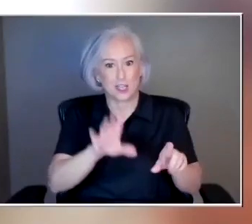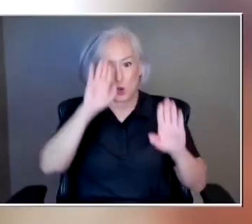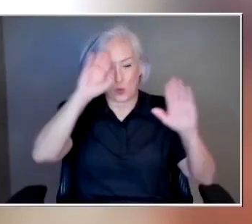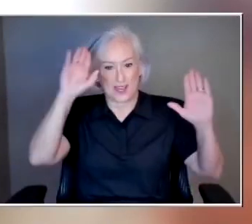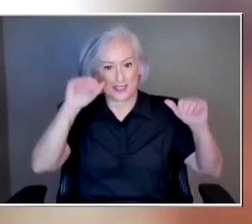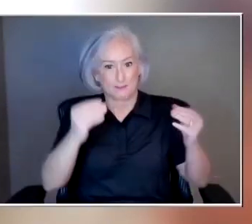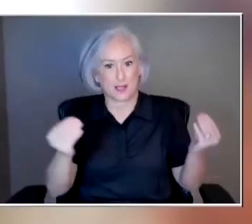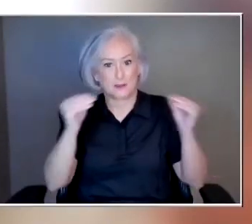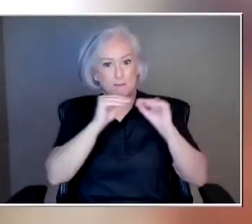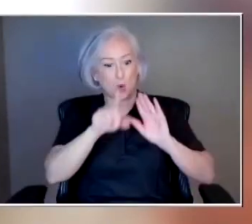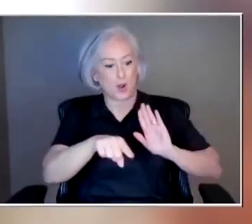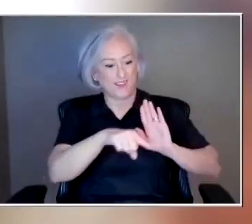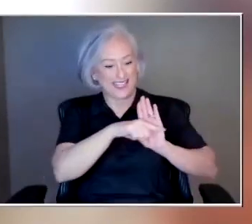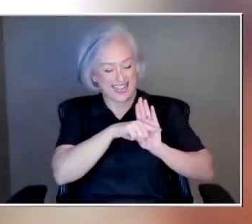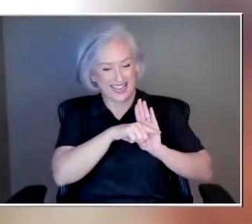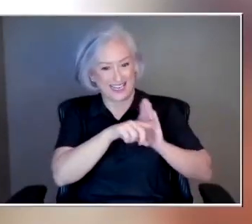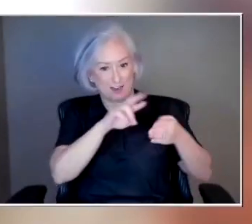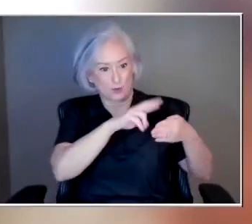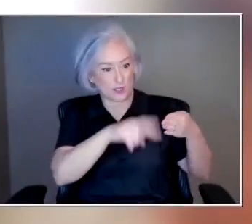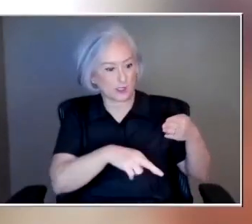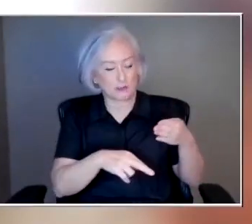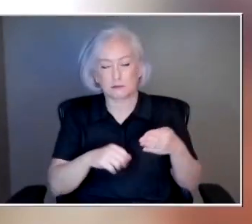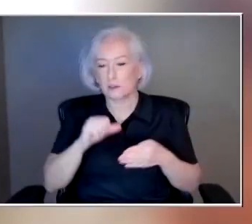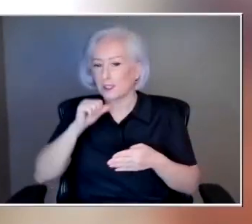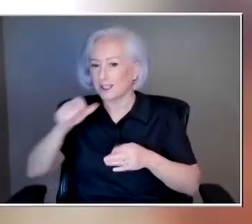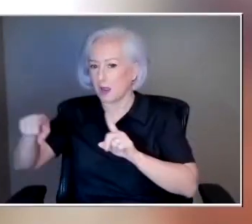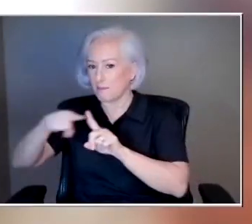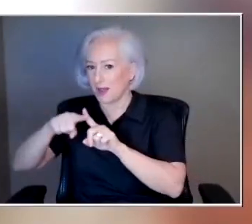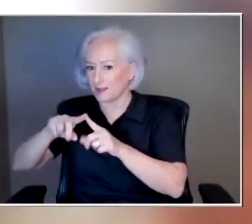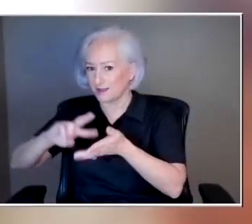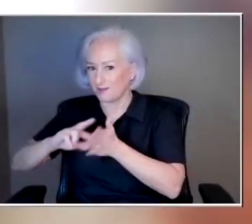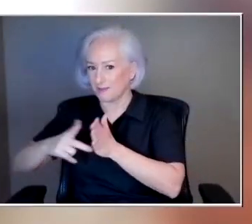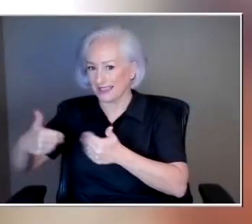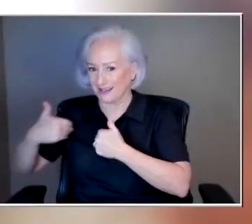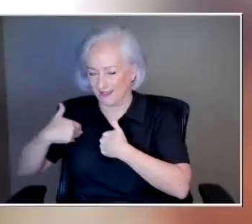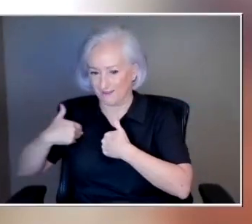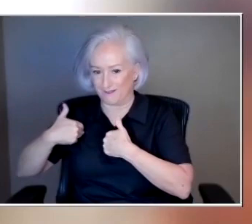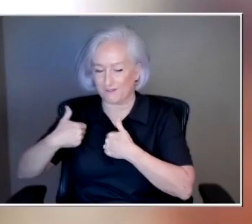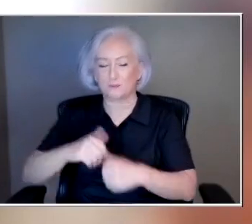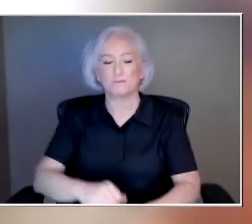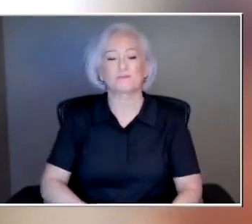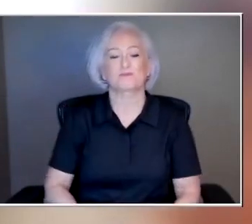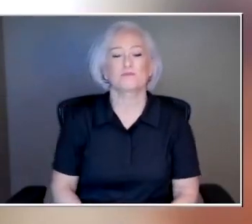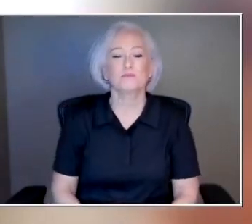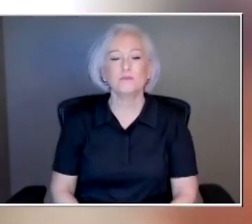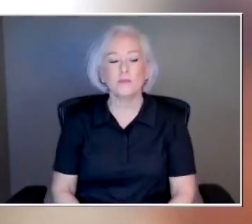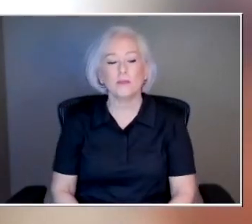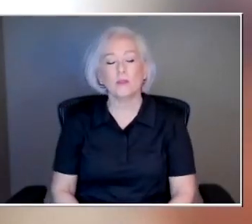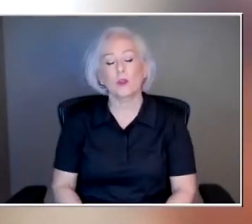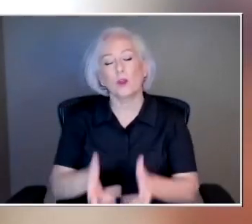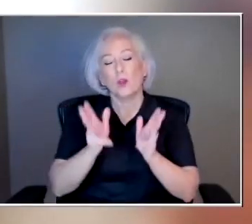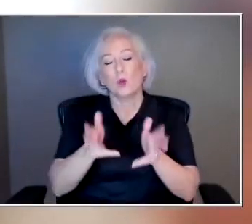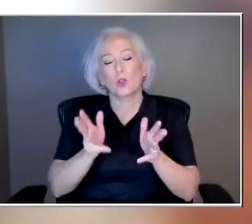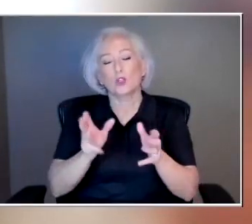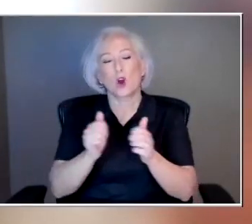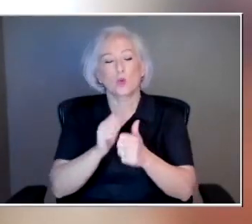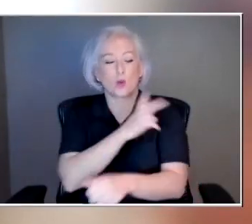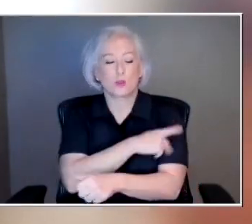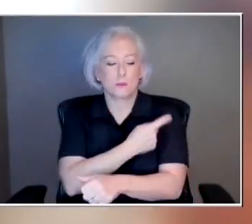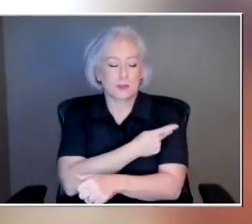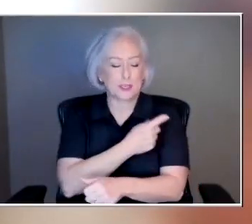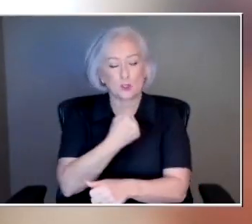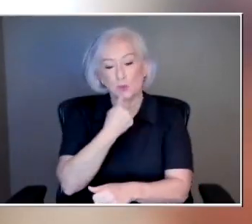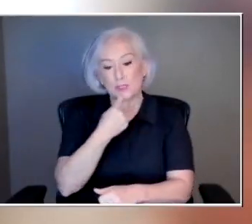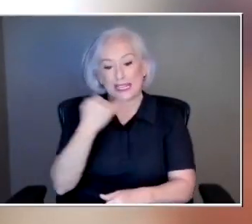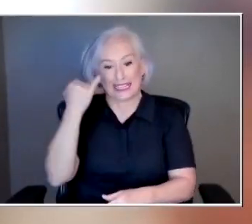result. And I have that discussion with my patients as well, and we talk about if the test is